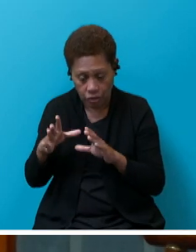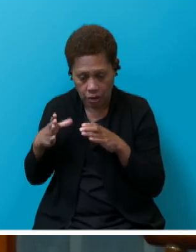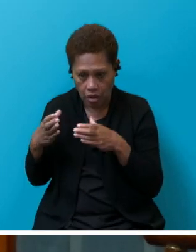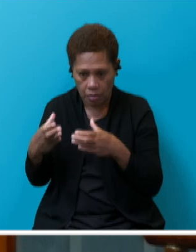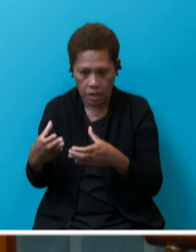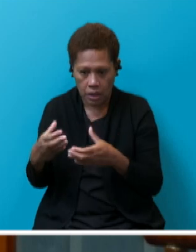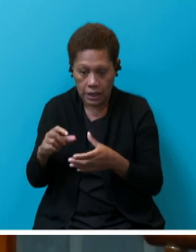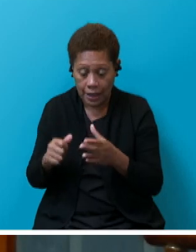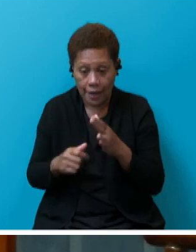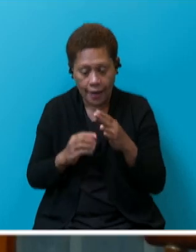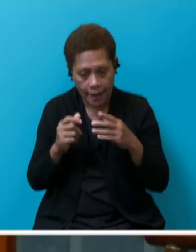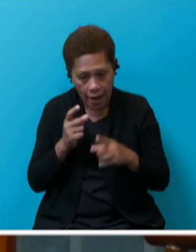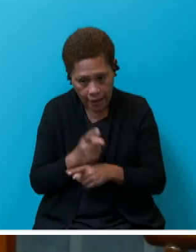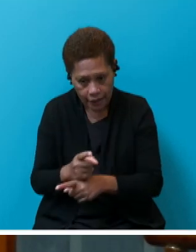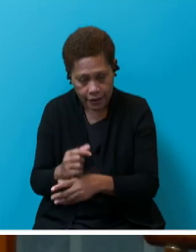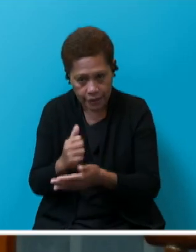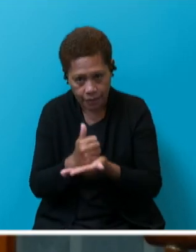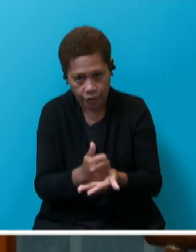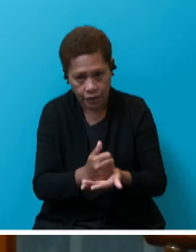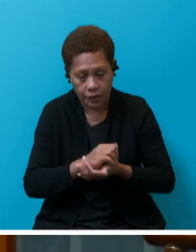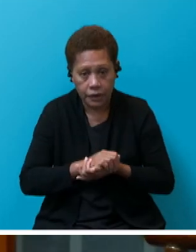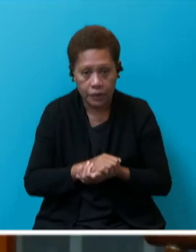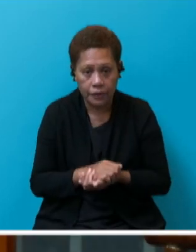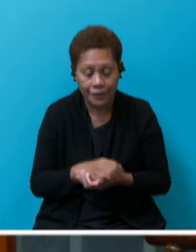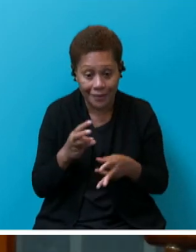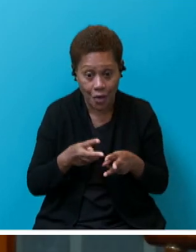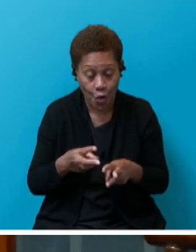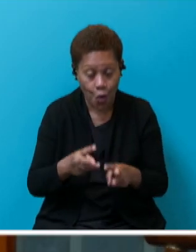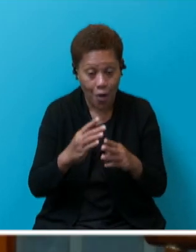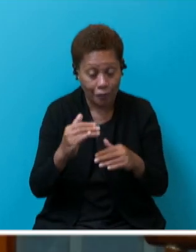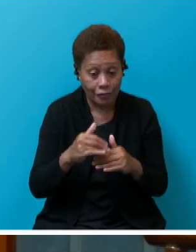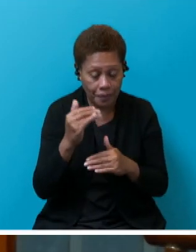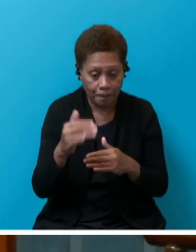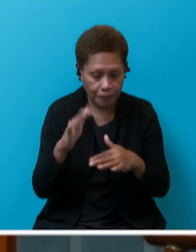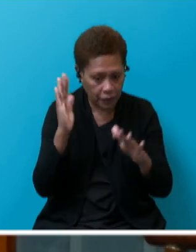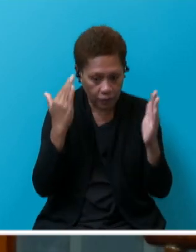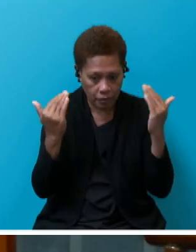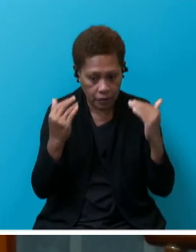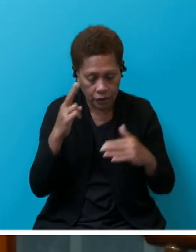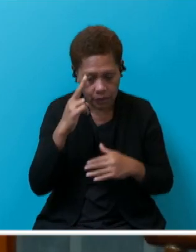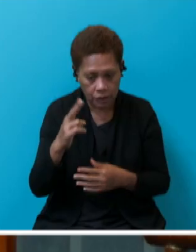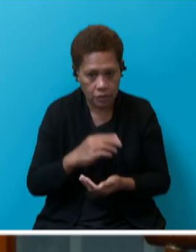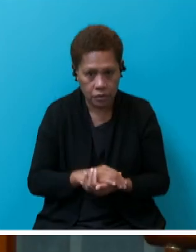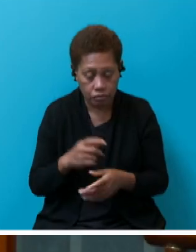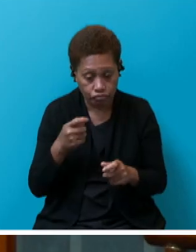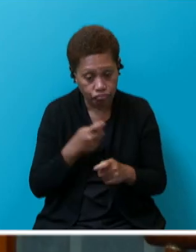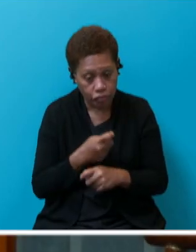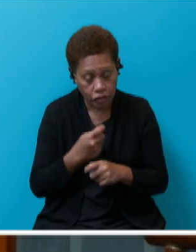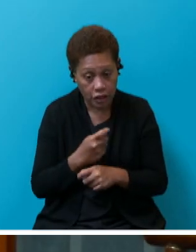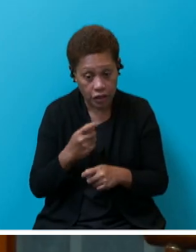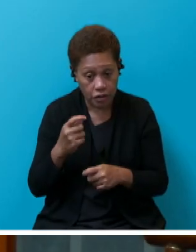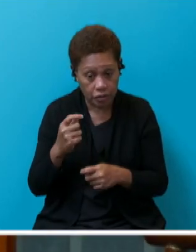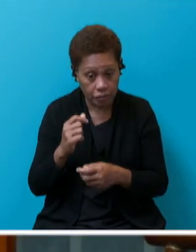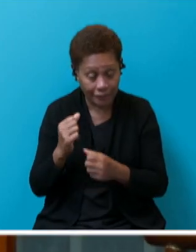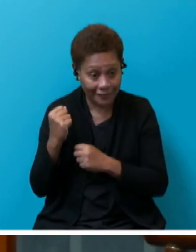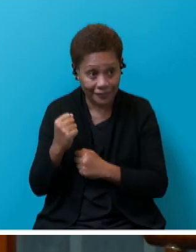guidance and support. The way forward, Mr. Speaker, sir, the task force is now working towards the development